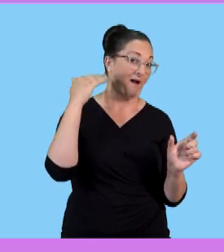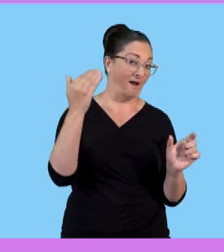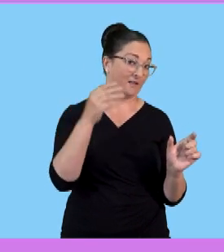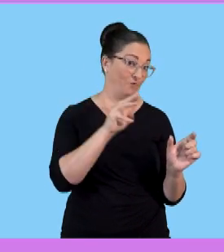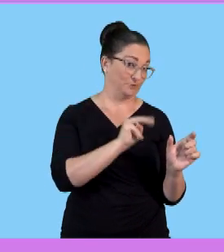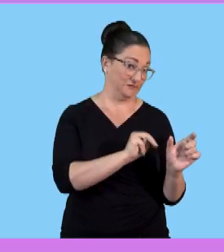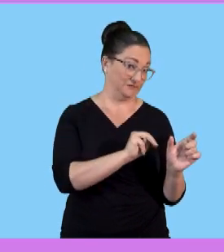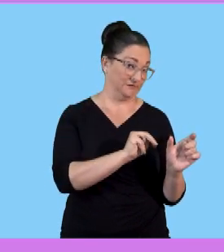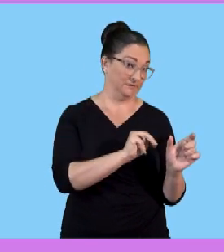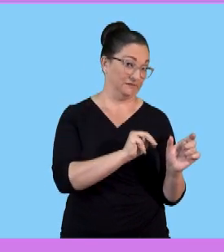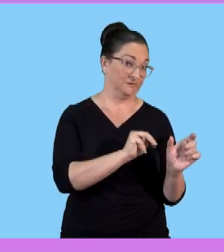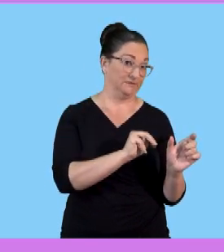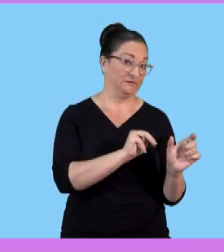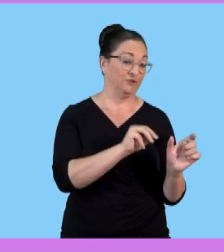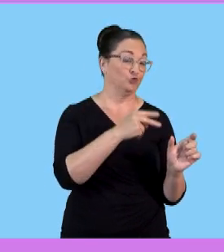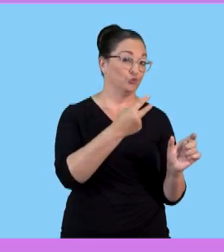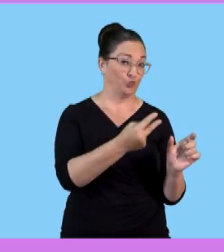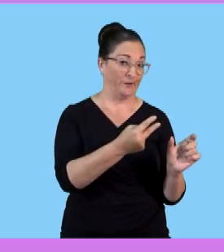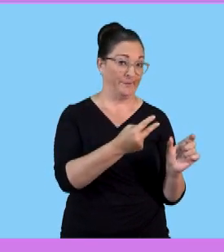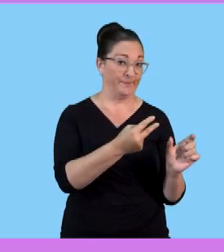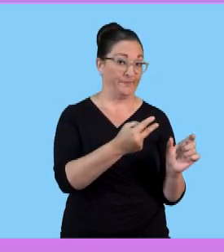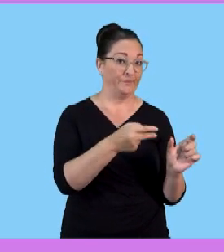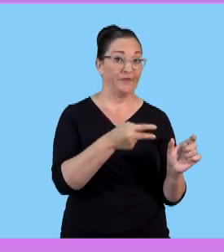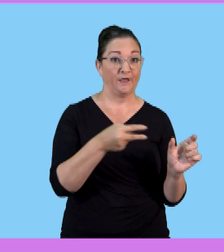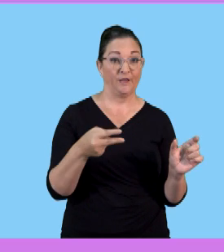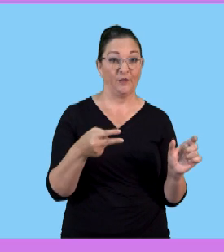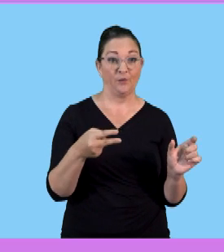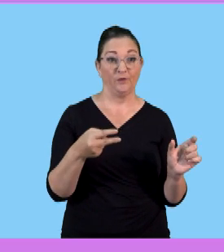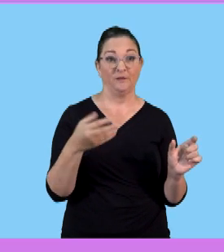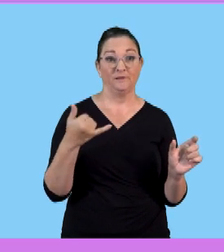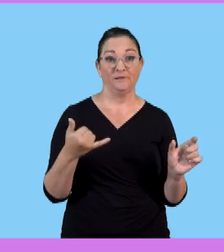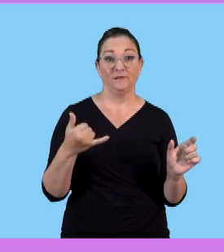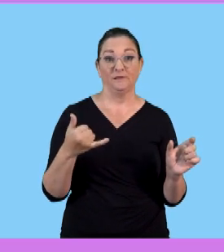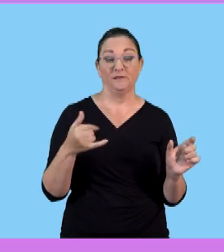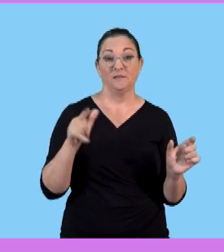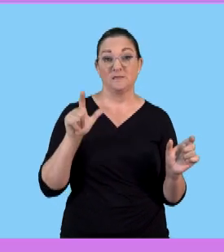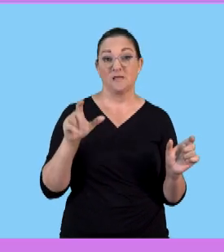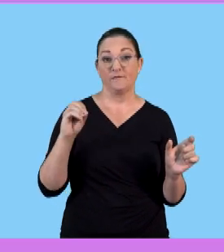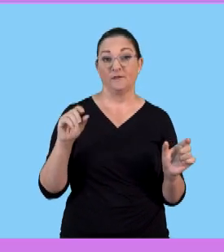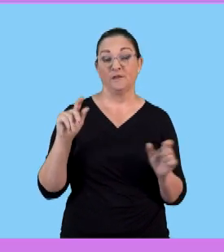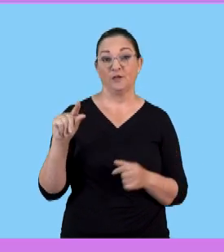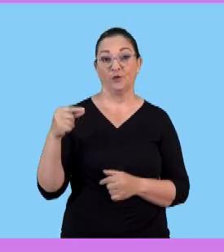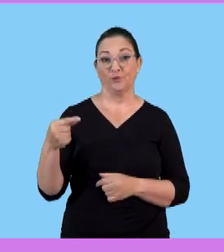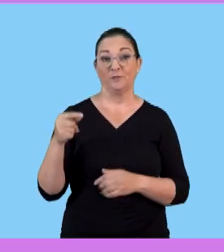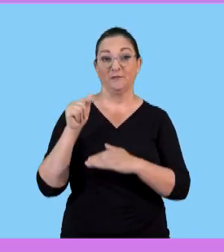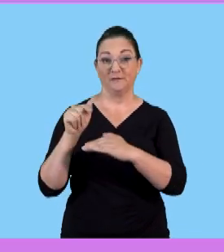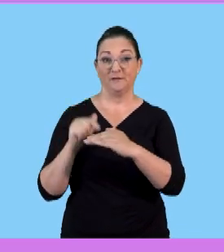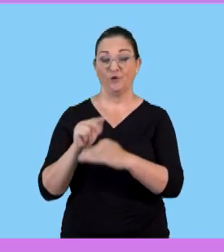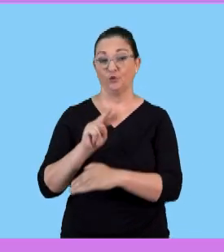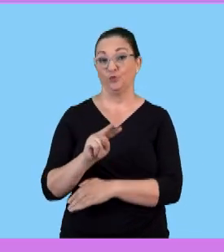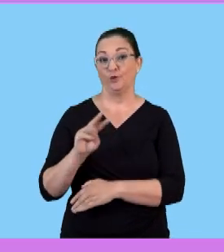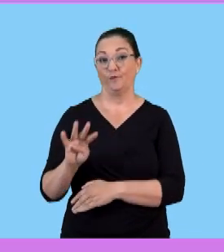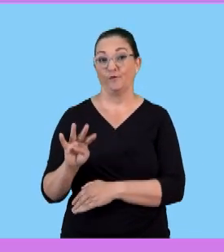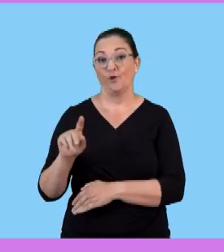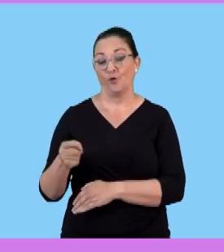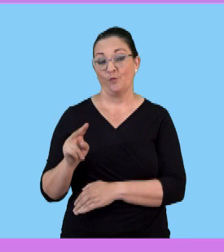height in meters squared, right? Equals to 70 kilograms divided